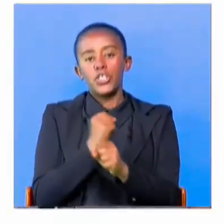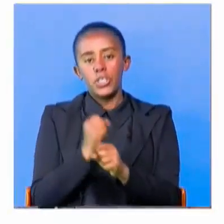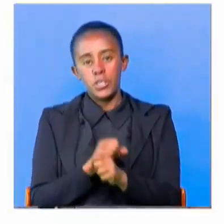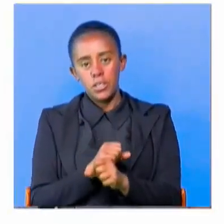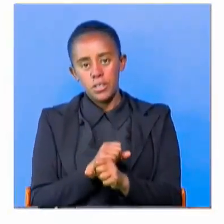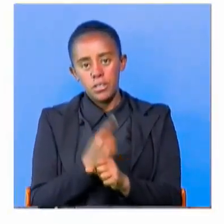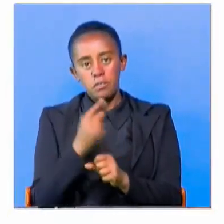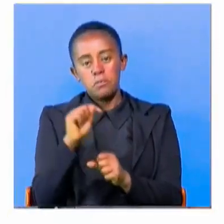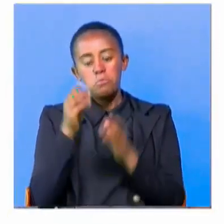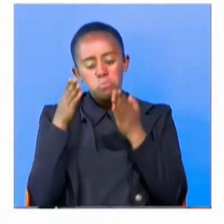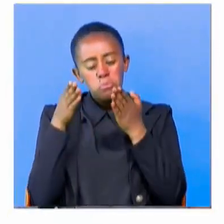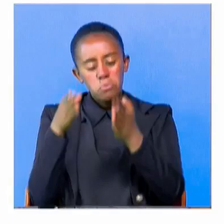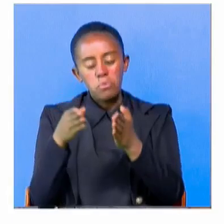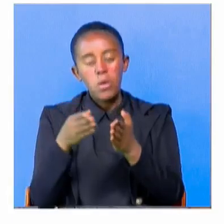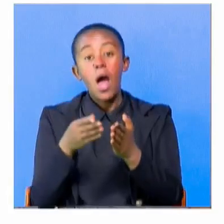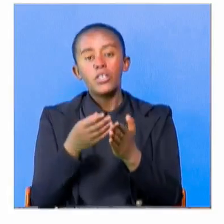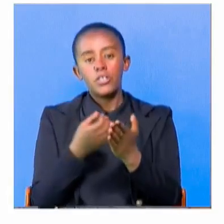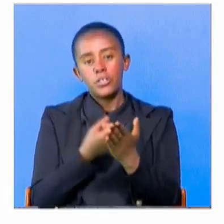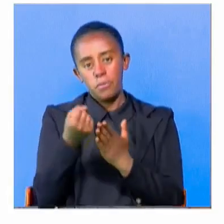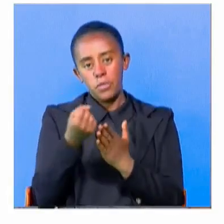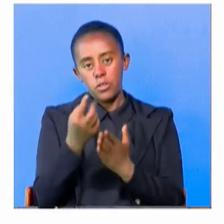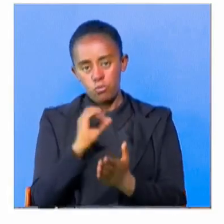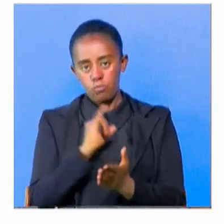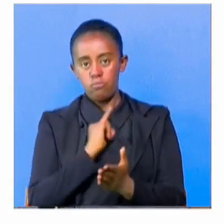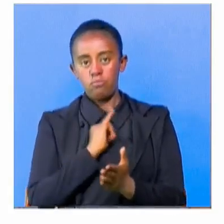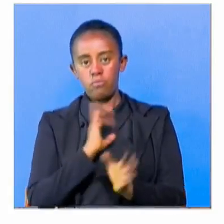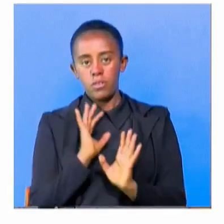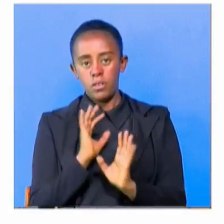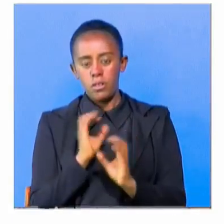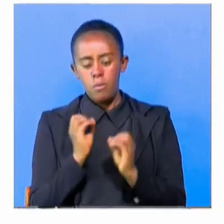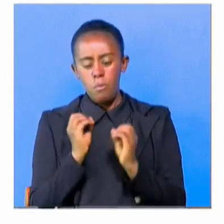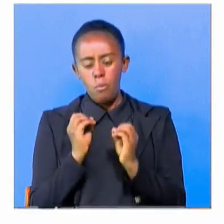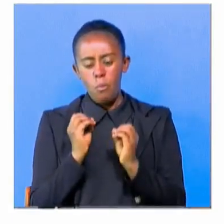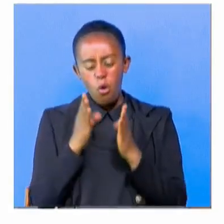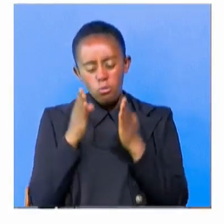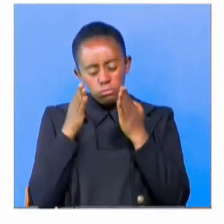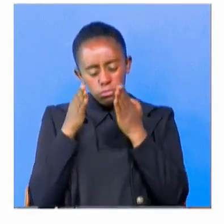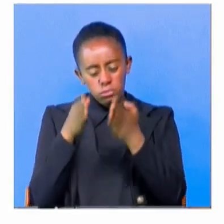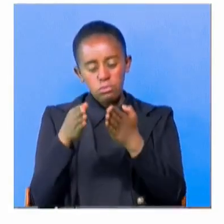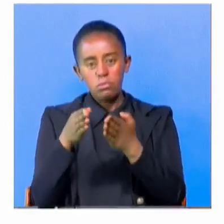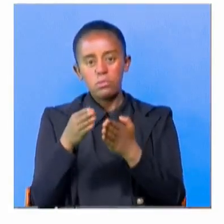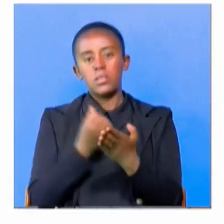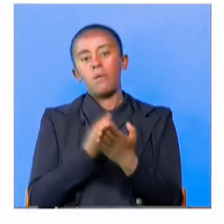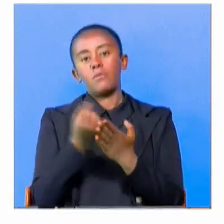the subject. The subject gives more emphasis.